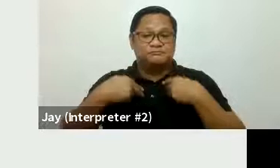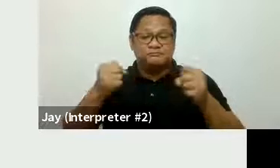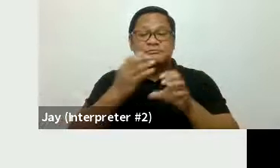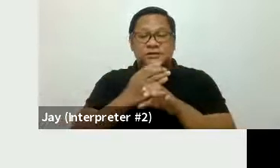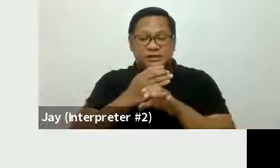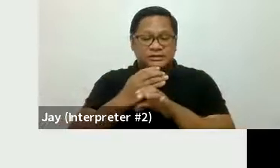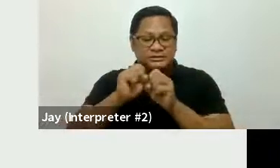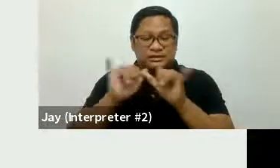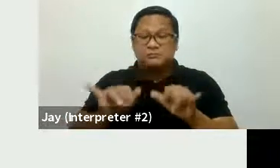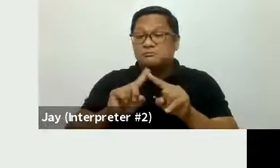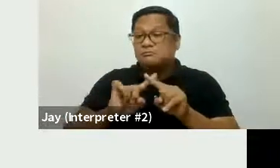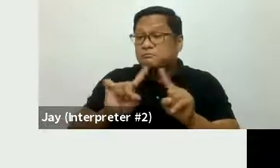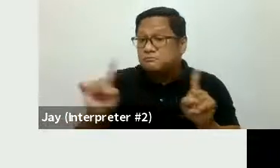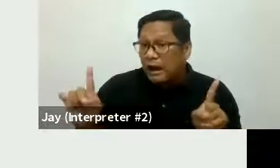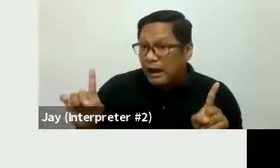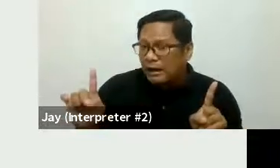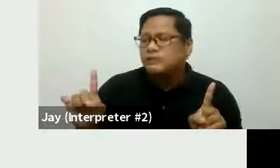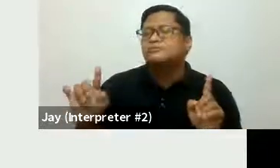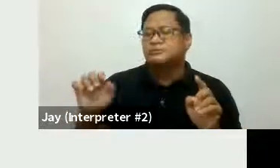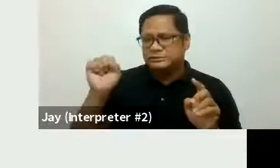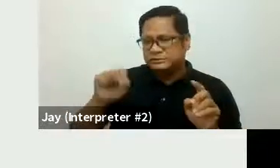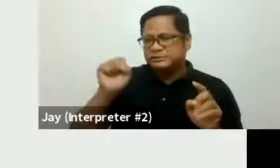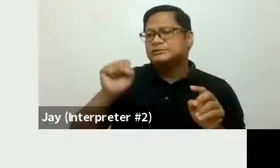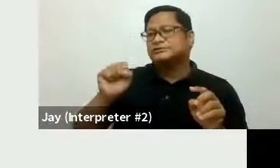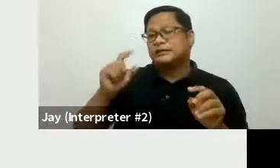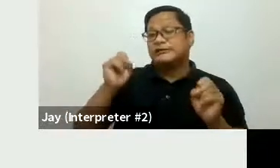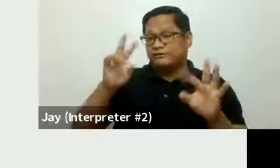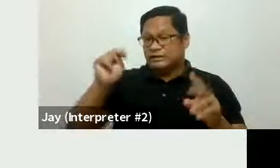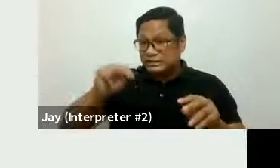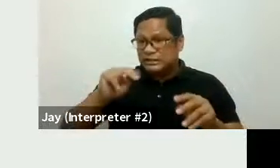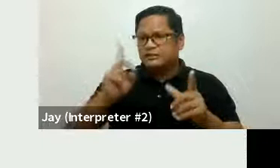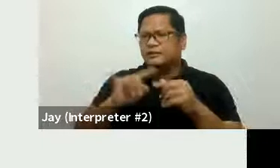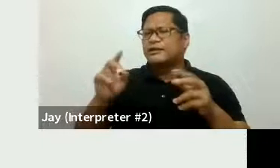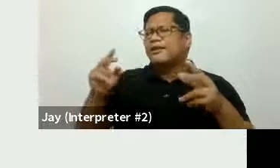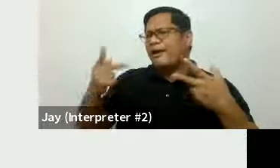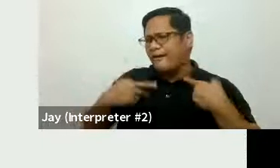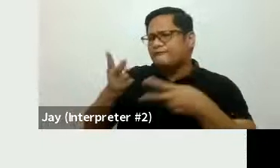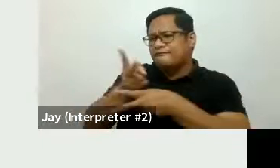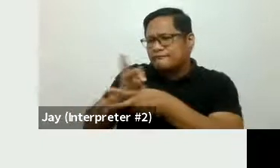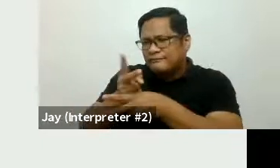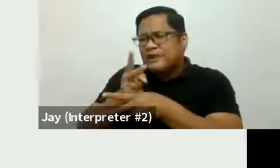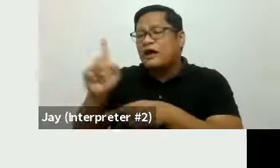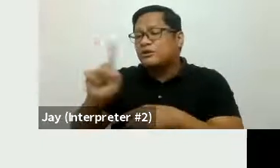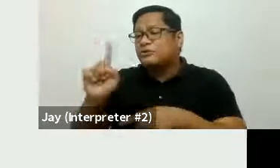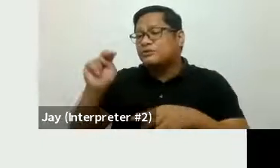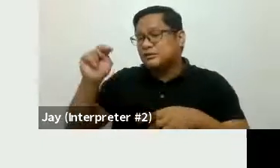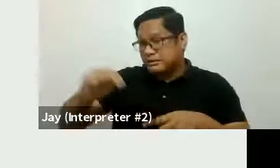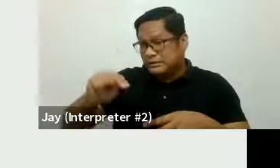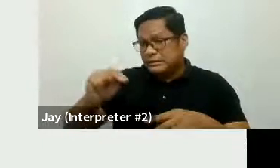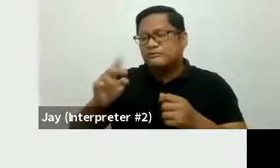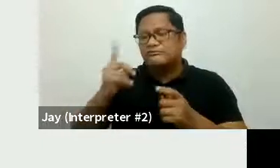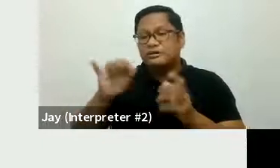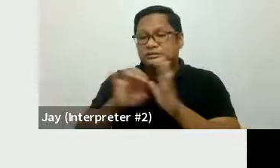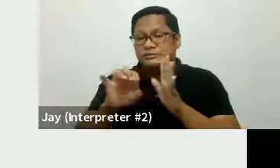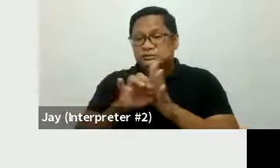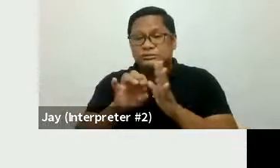actually do, they're taken care of by a primary care team who will really look after their healthcare needs without having to go far